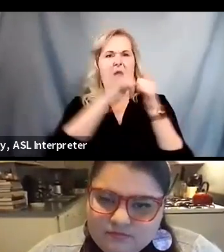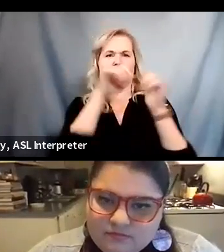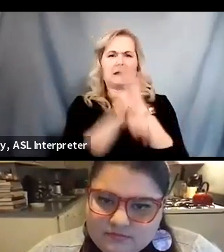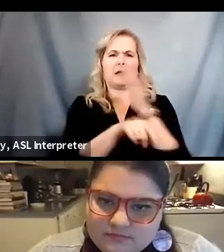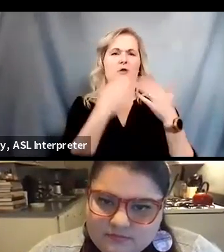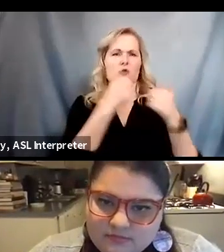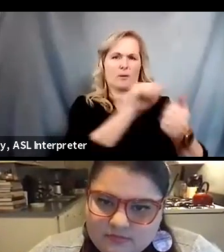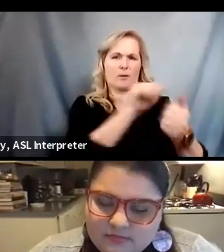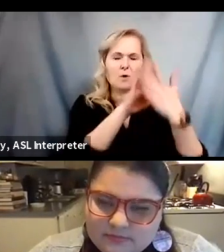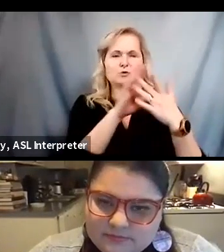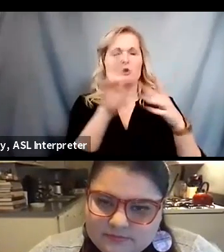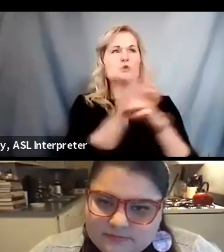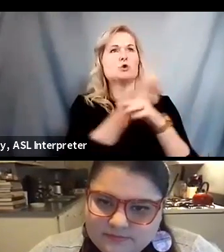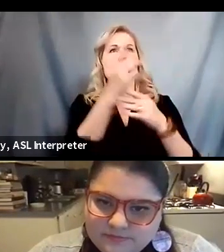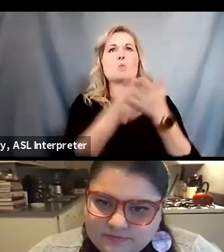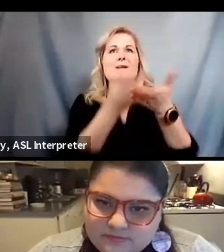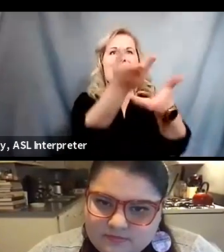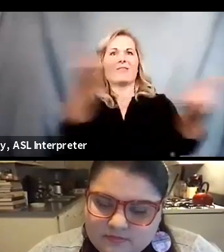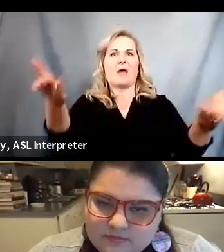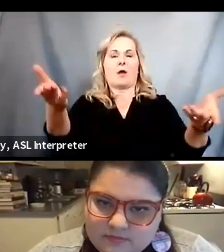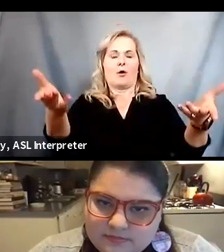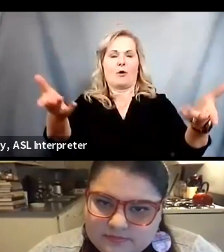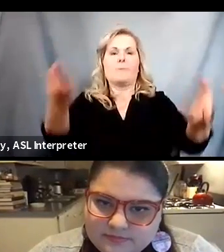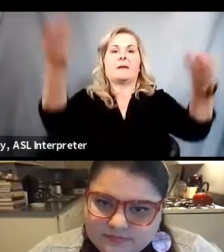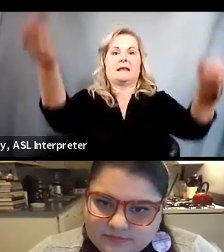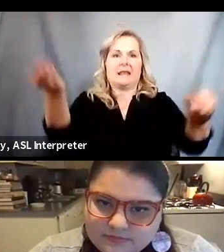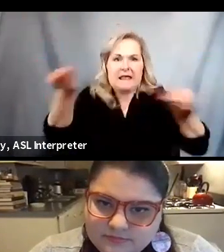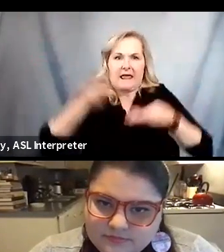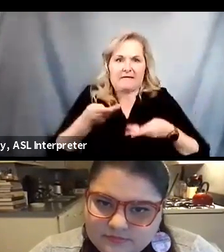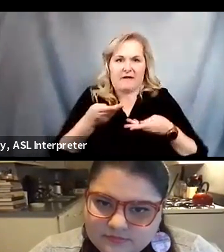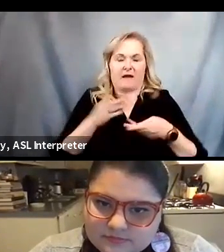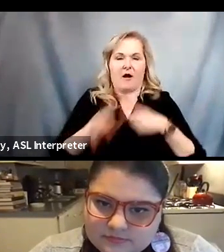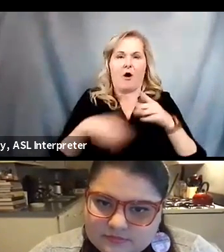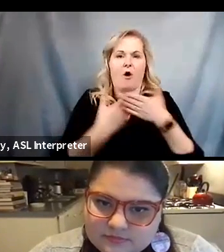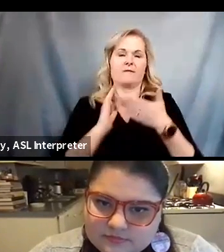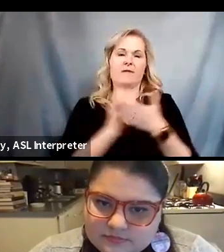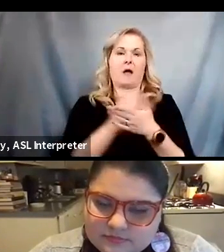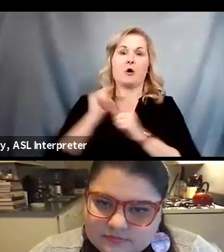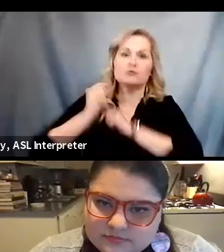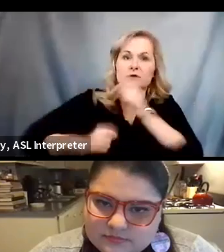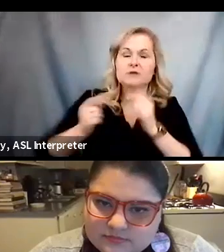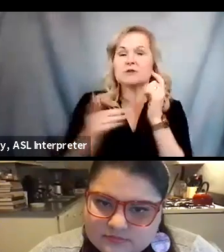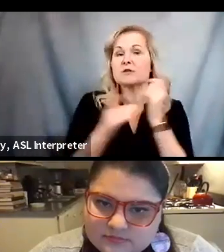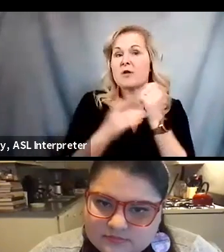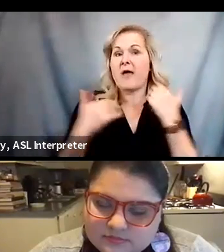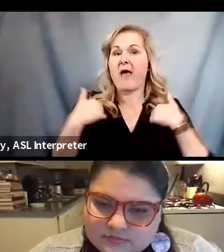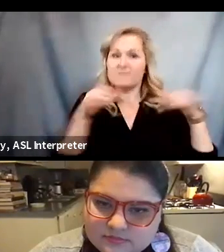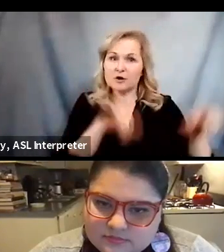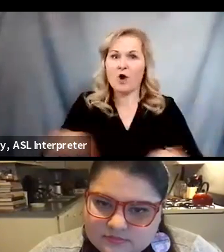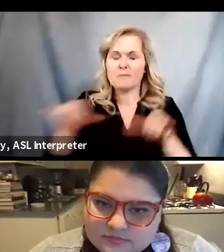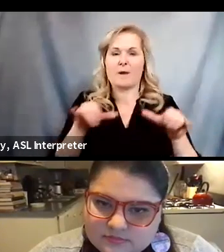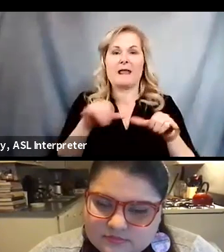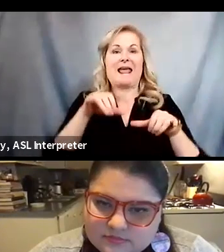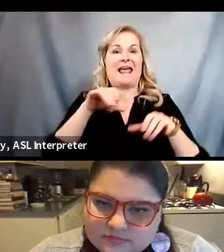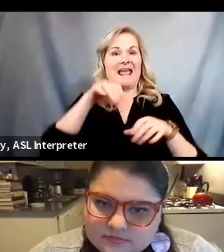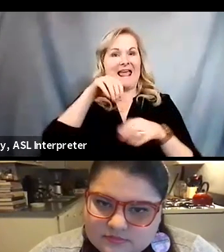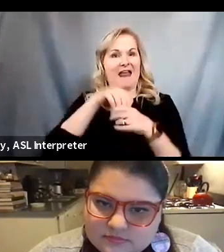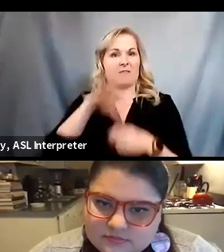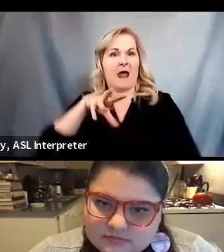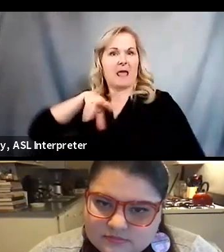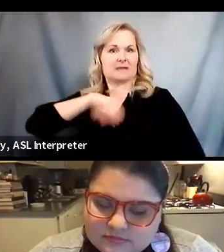being given to us. And what all of our traditional technologies have in common is that in the taking, there is also like